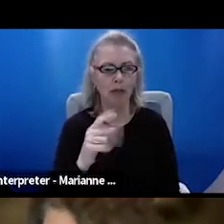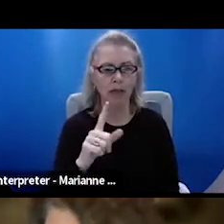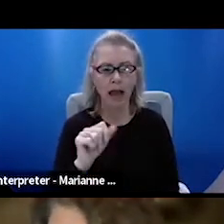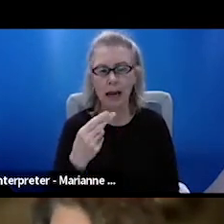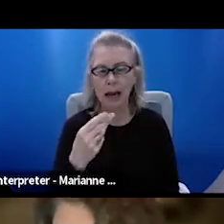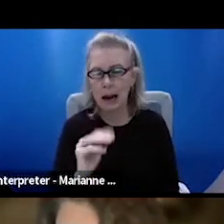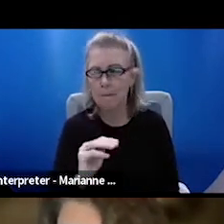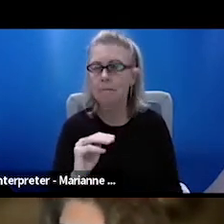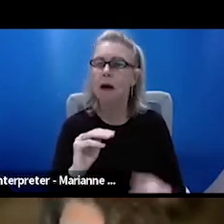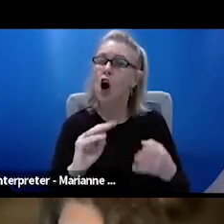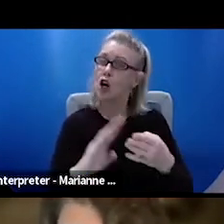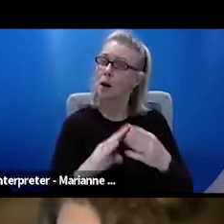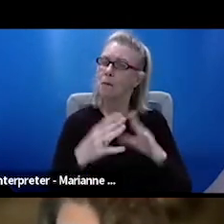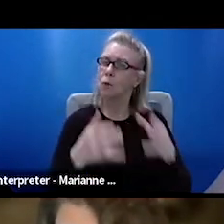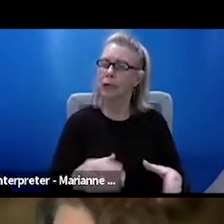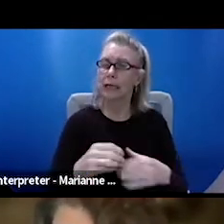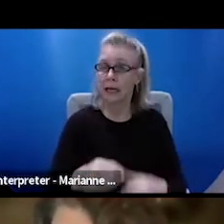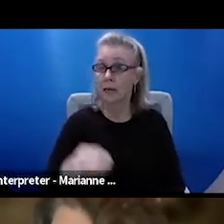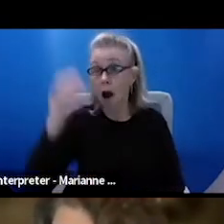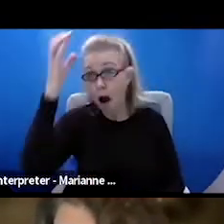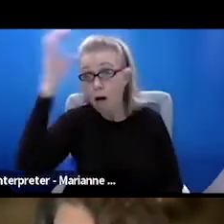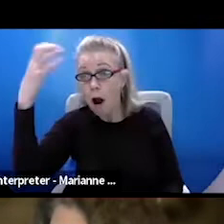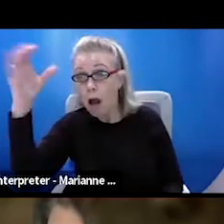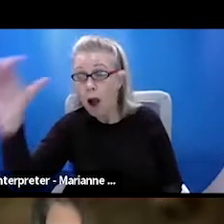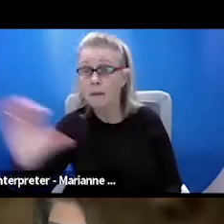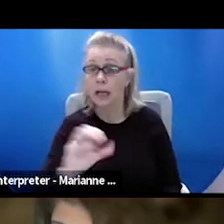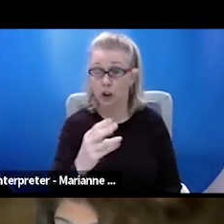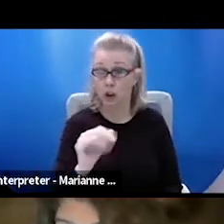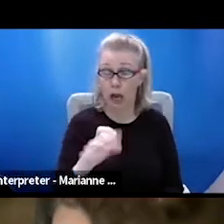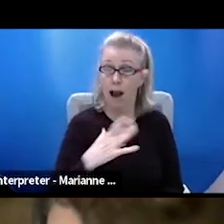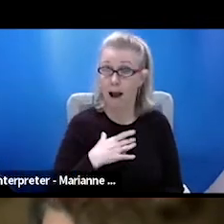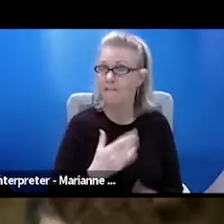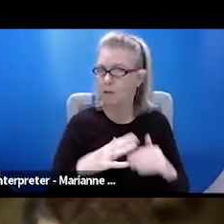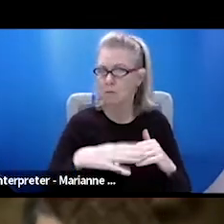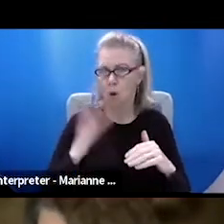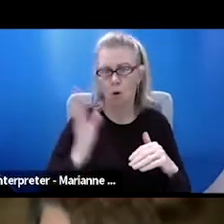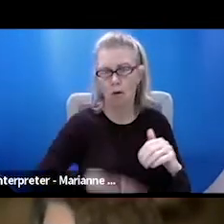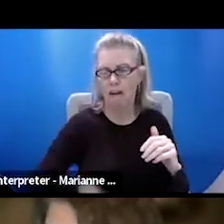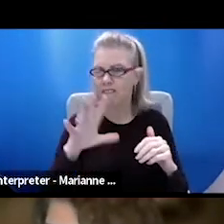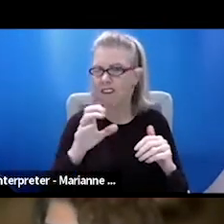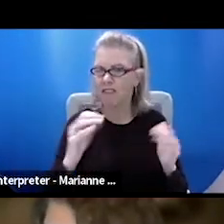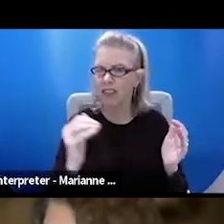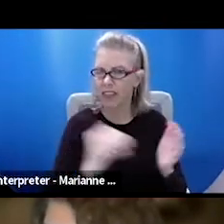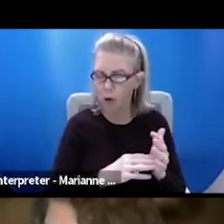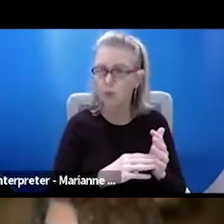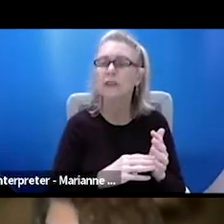and Chile, in which there's more than 500,000 Palestinians living from the Bethlehem area.